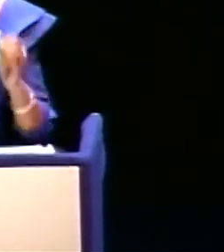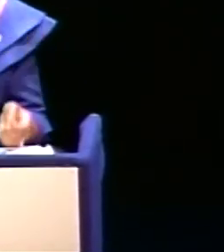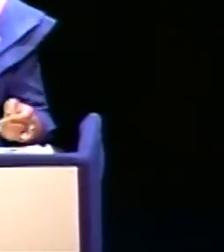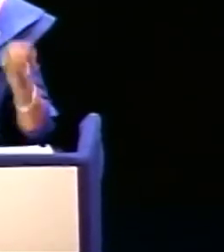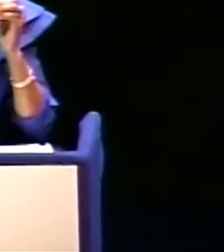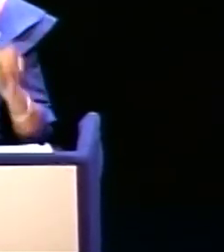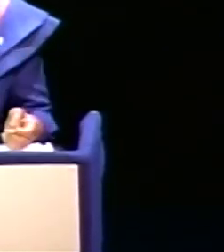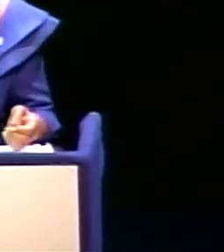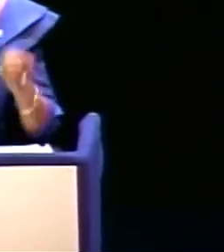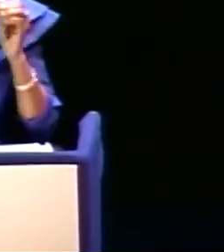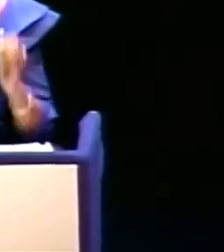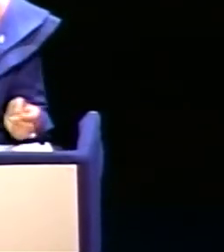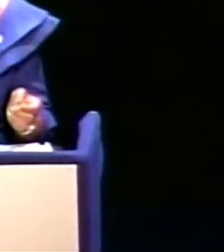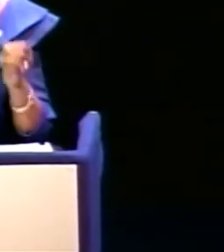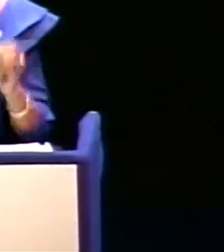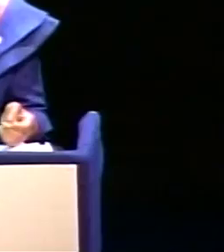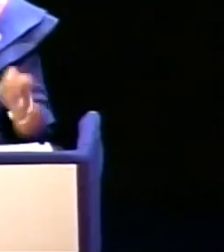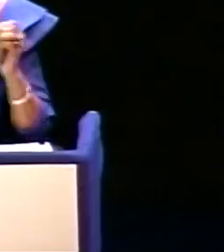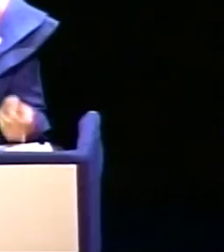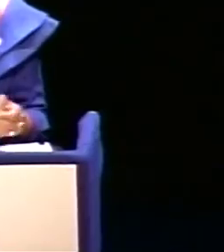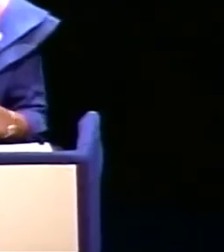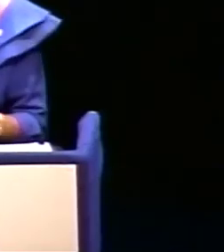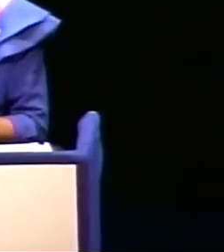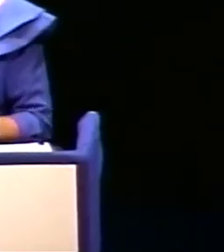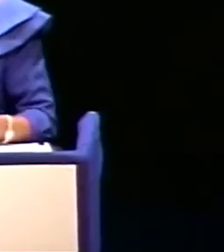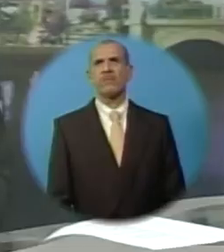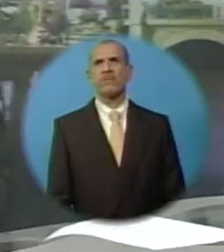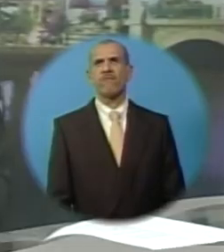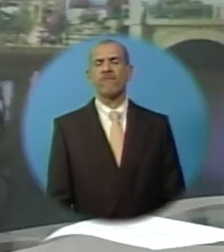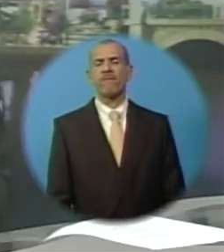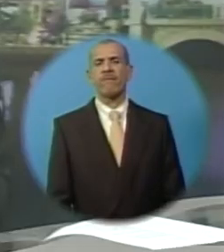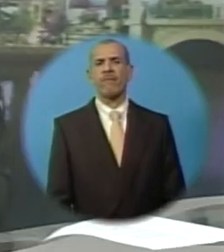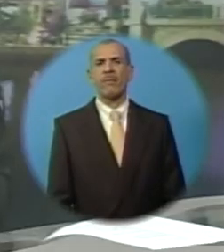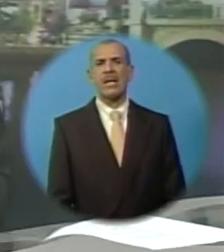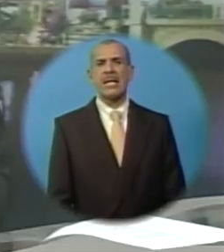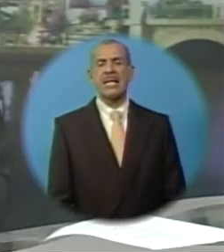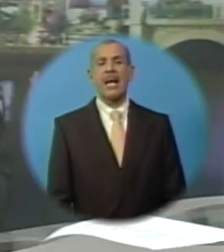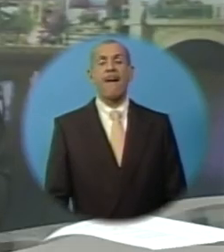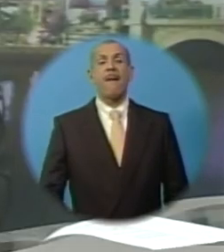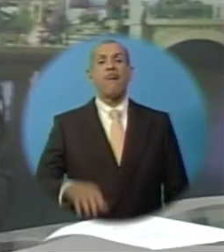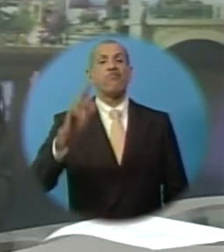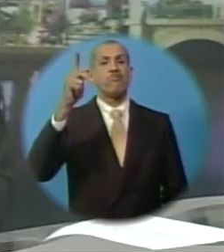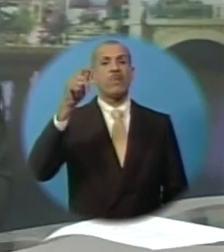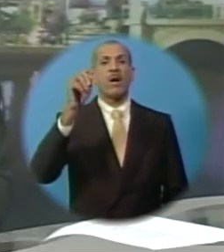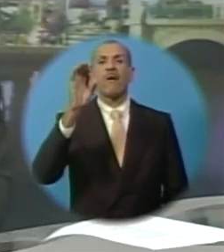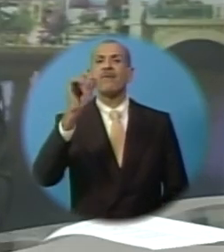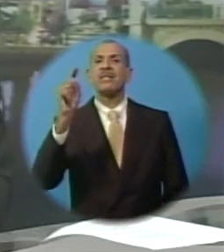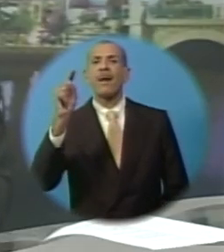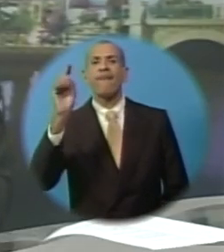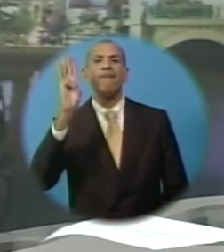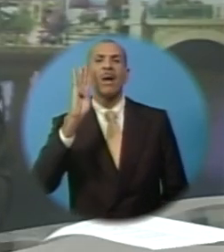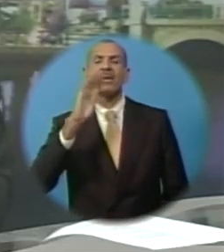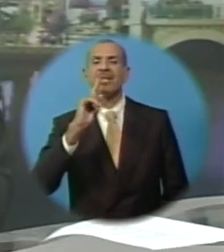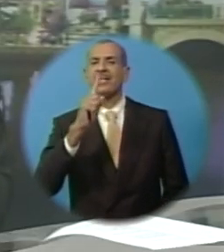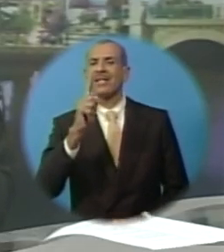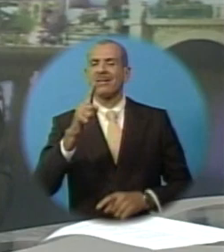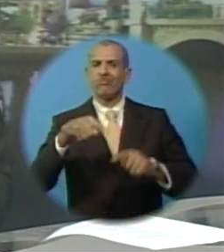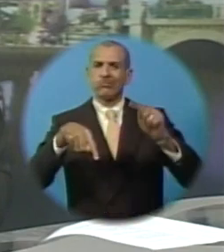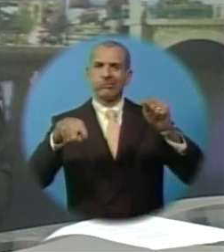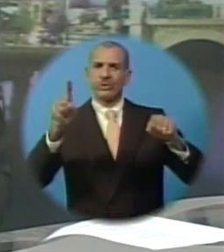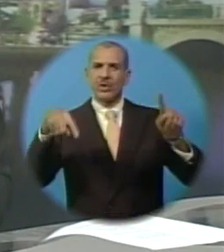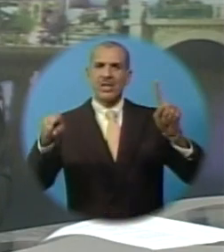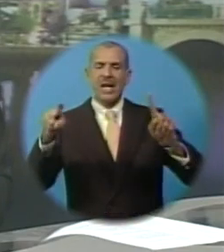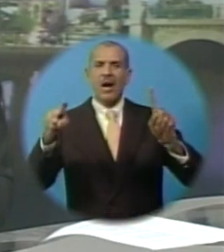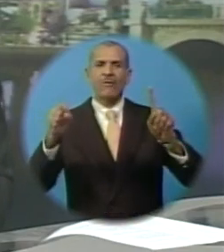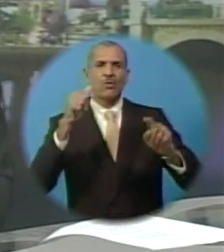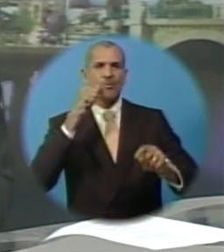children fathered by the male politicians. Professor Baratow also lamented the disproportionate representation